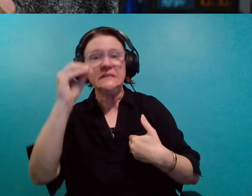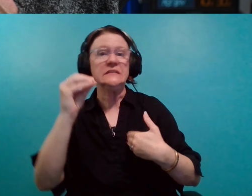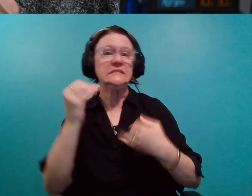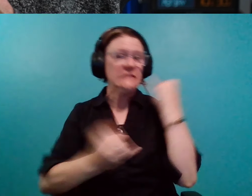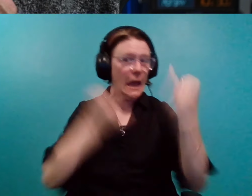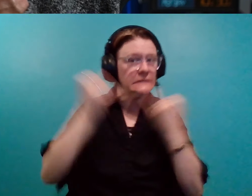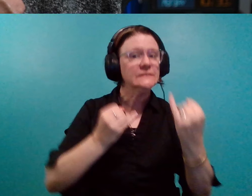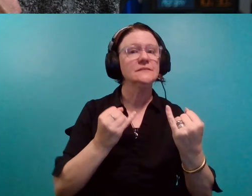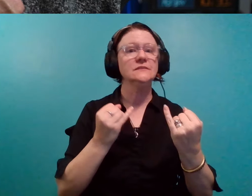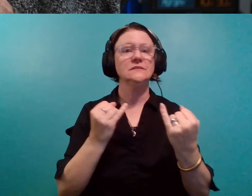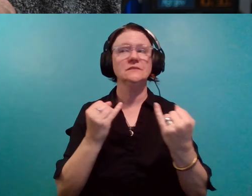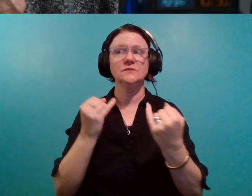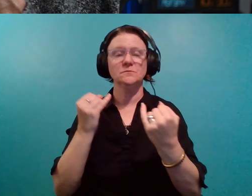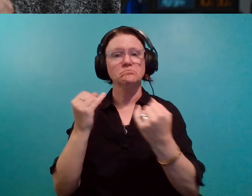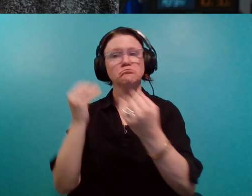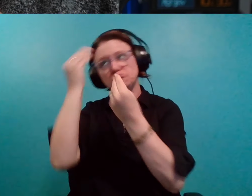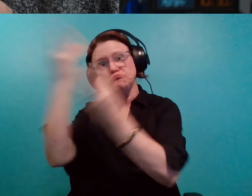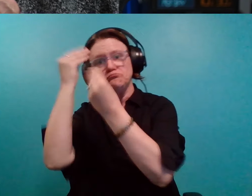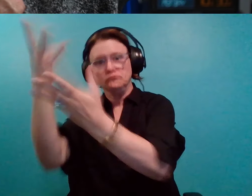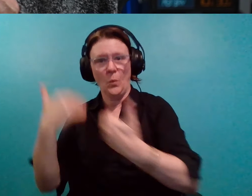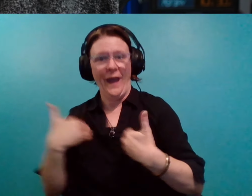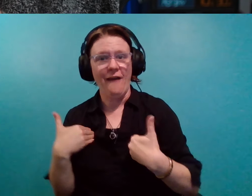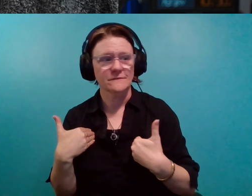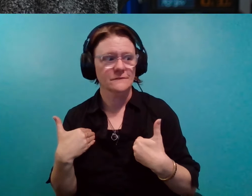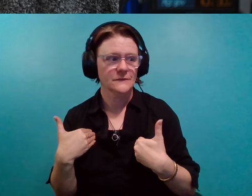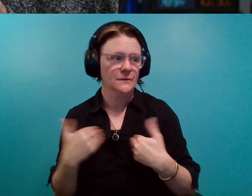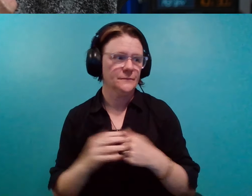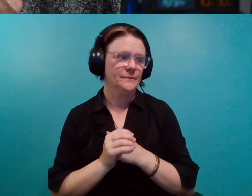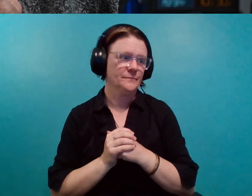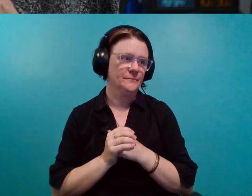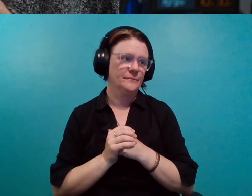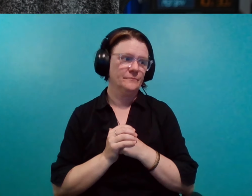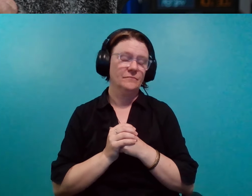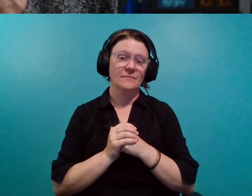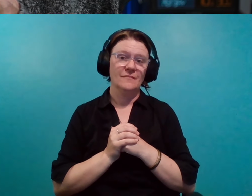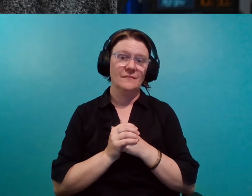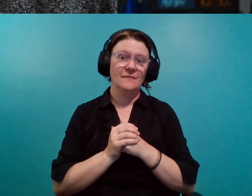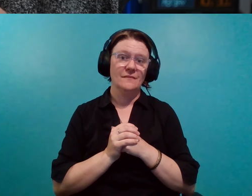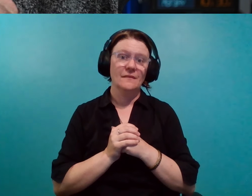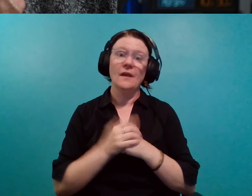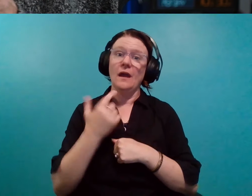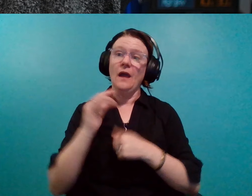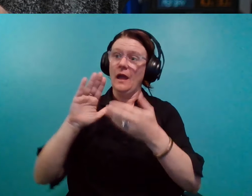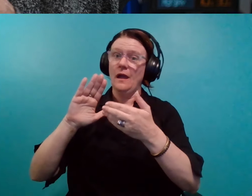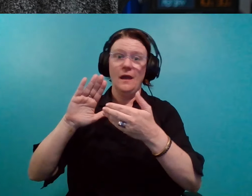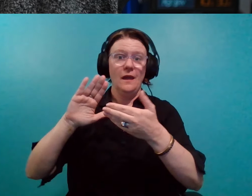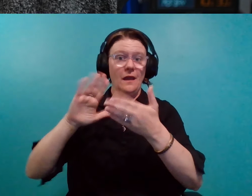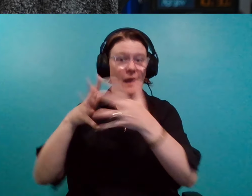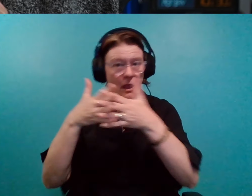lot to say and a lot